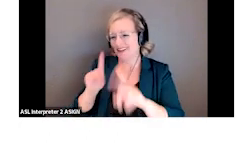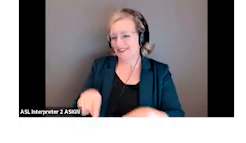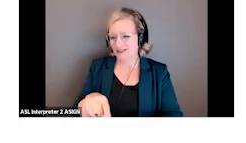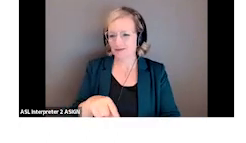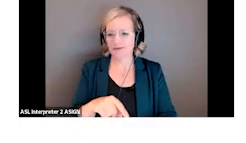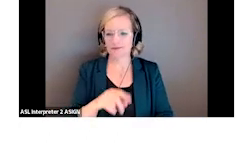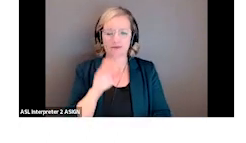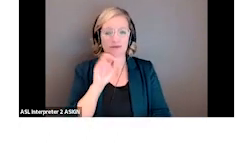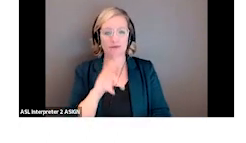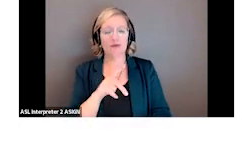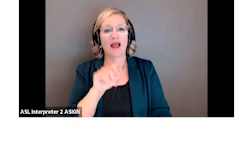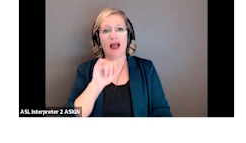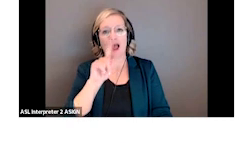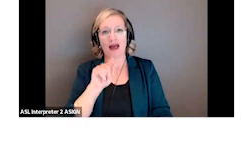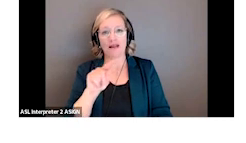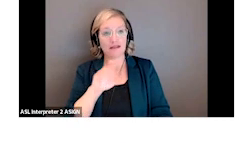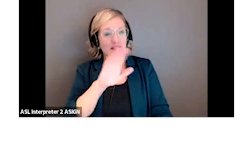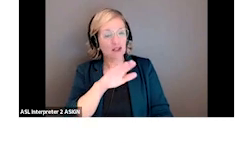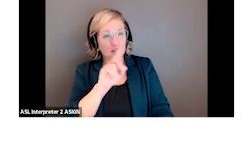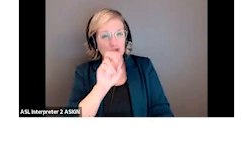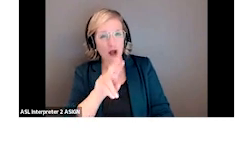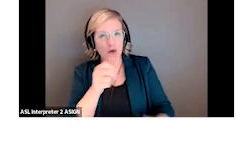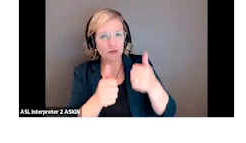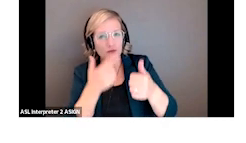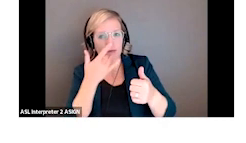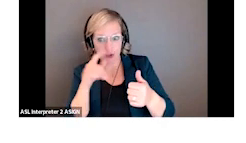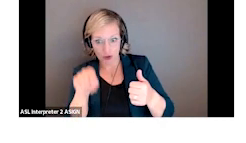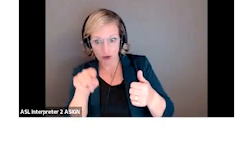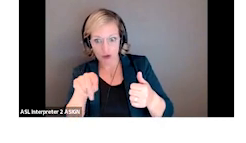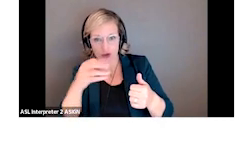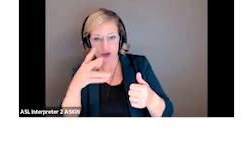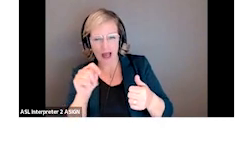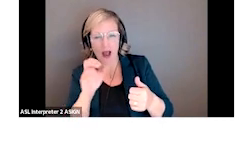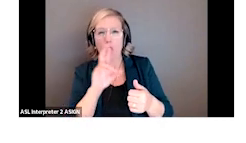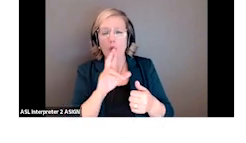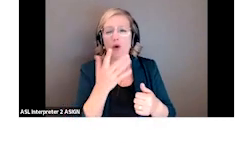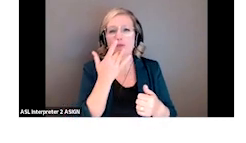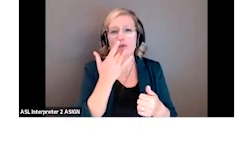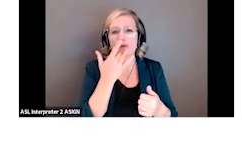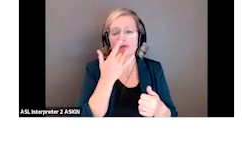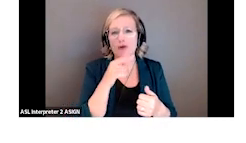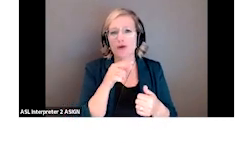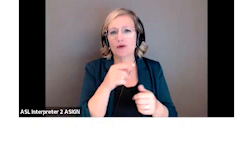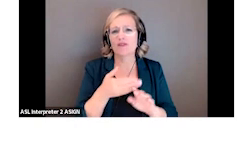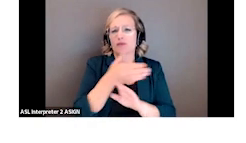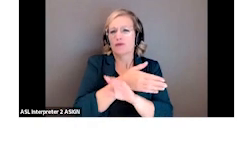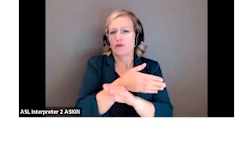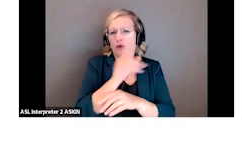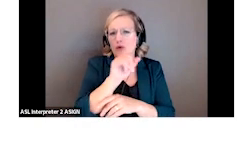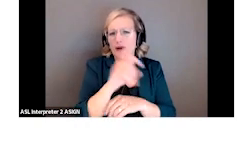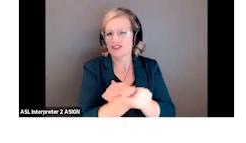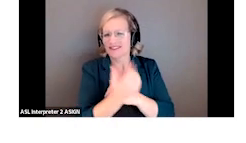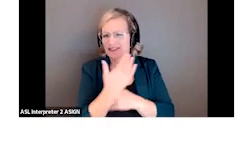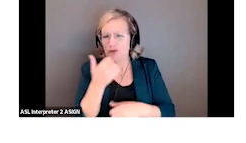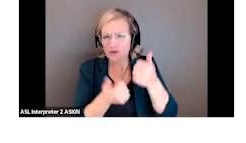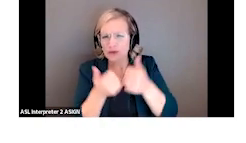Don, did you want me to start with the few we had from before, or? Well, I've got a couple here that I can go through first, and then we'll get the ones